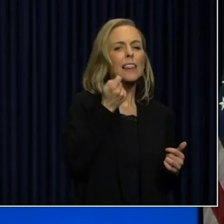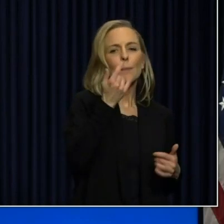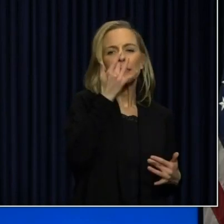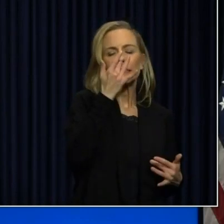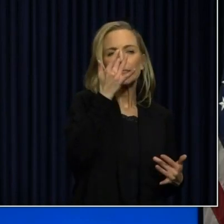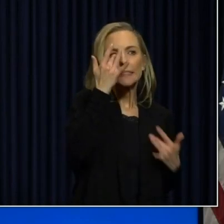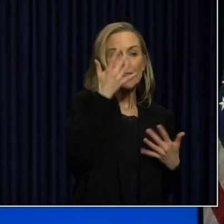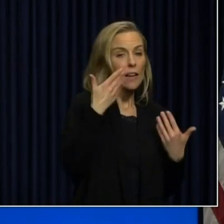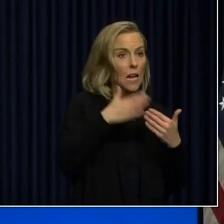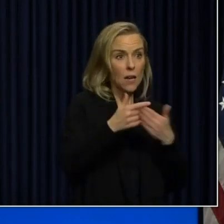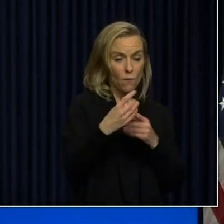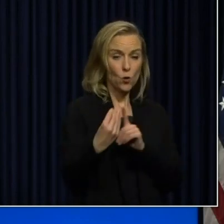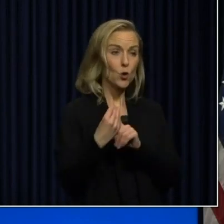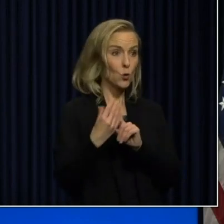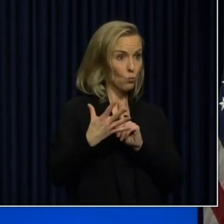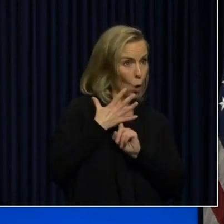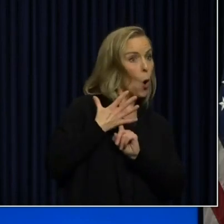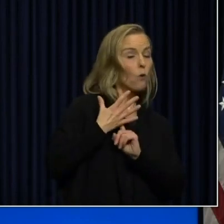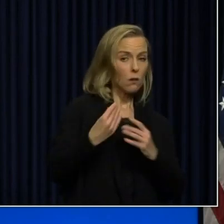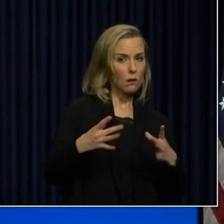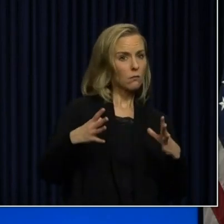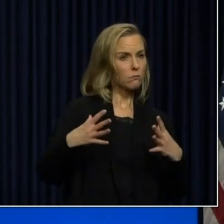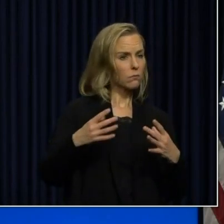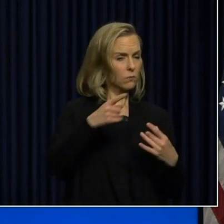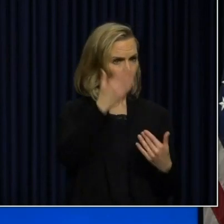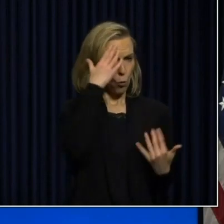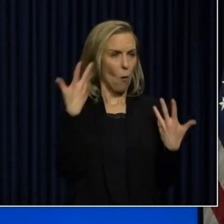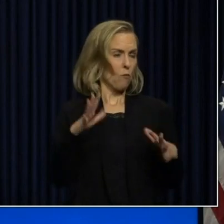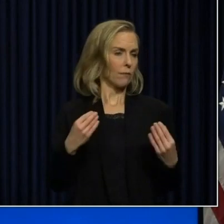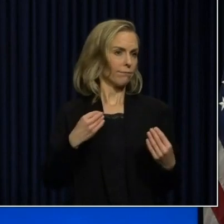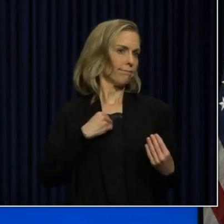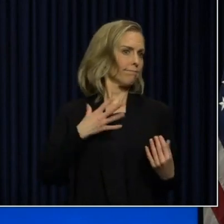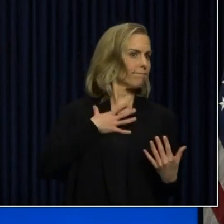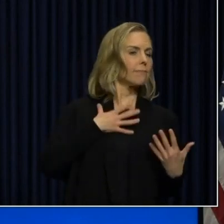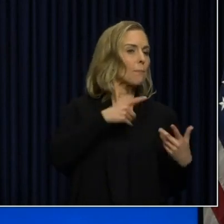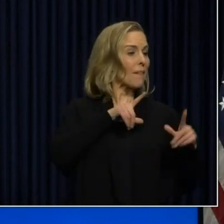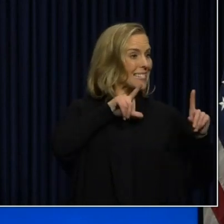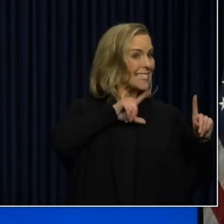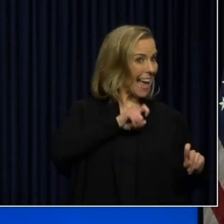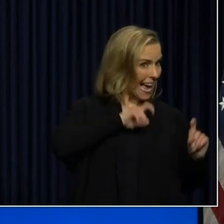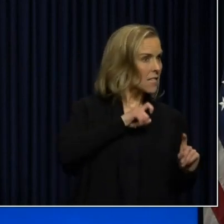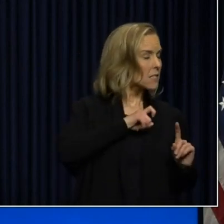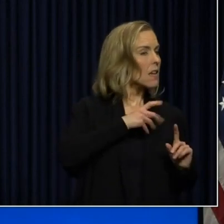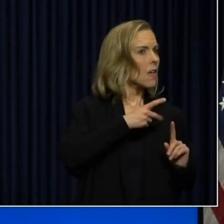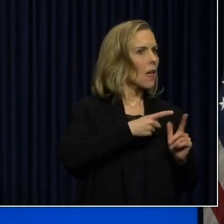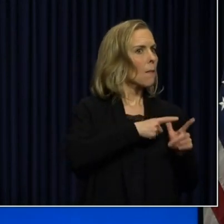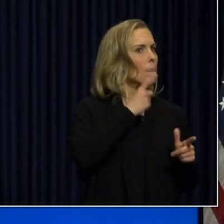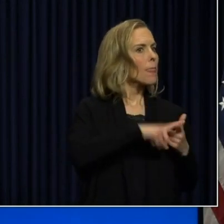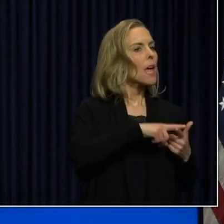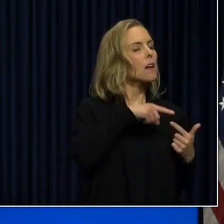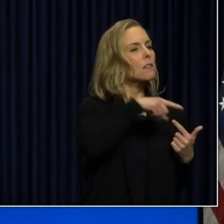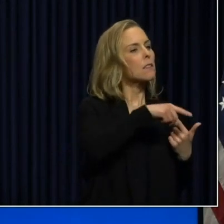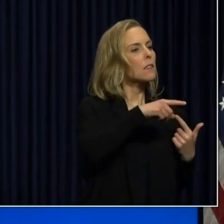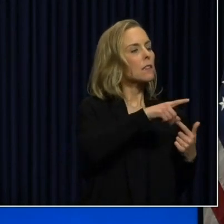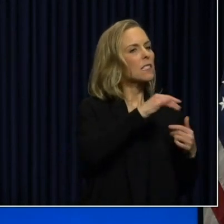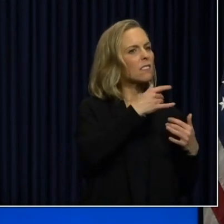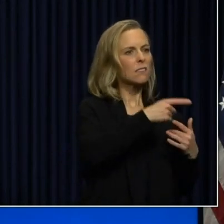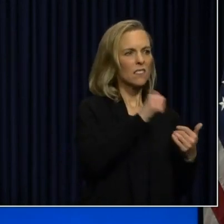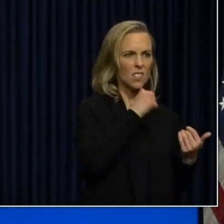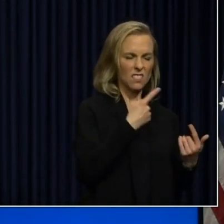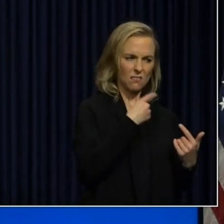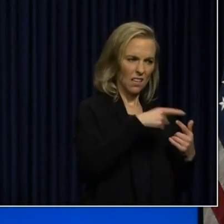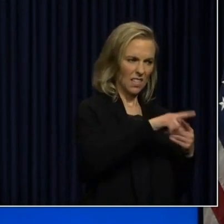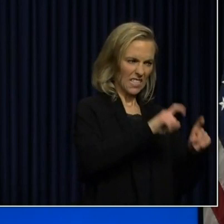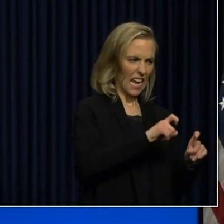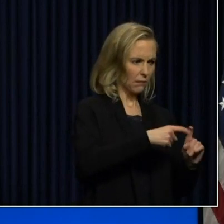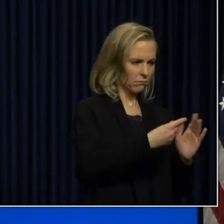been exposed, but test negative before the virus exerts itself. This is just part of